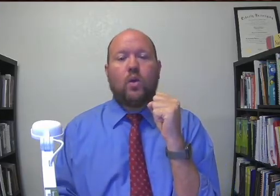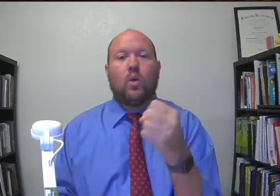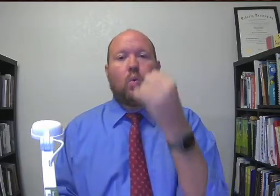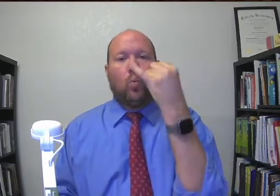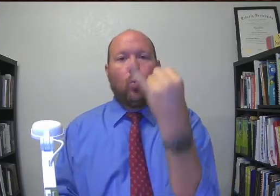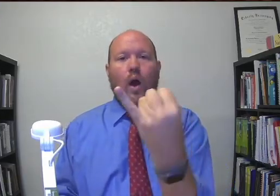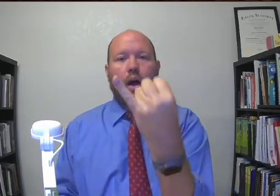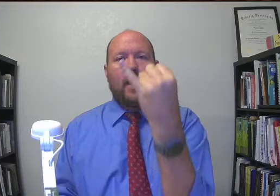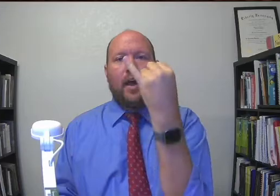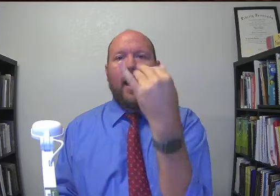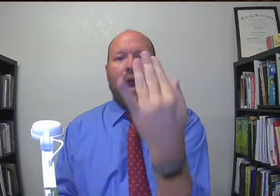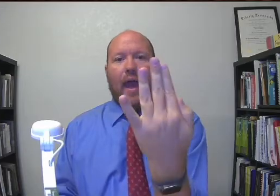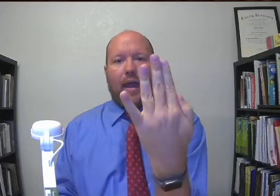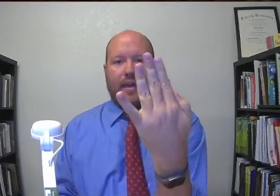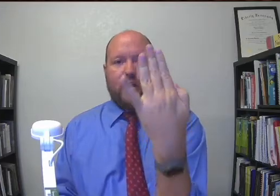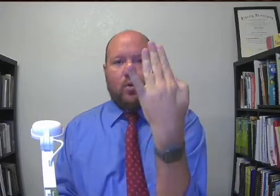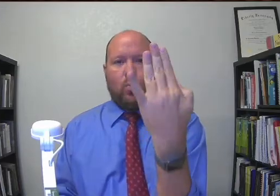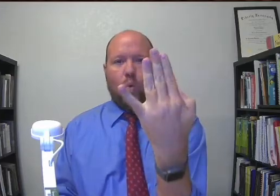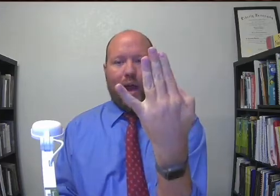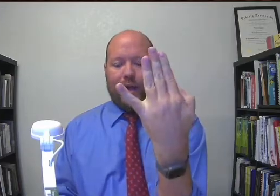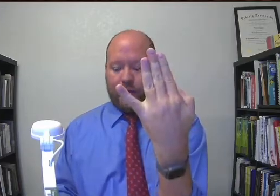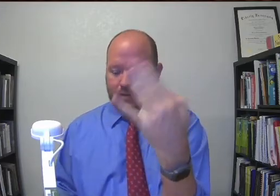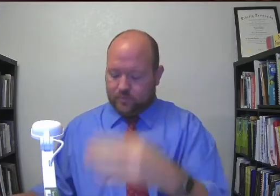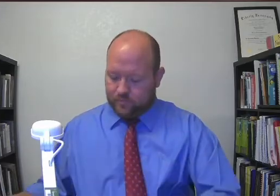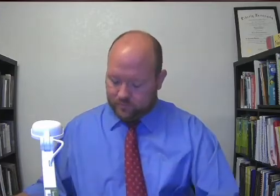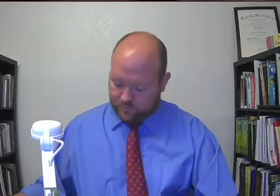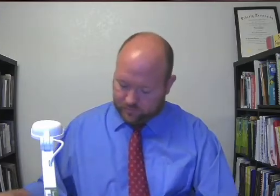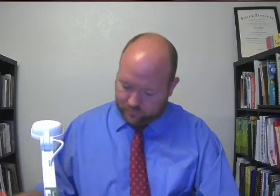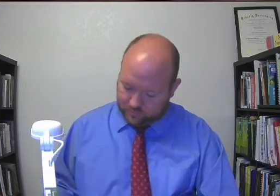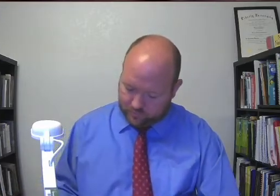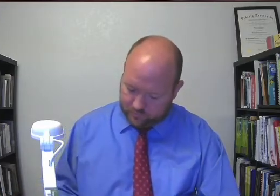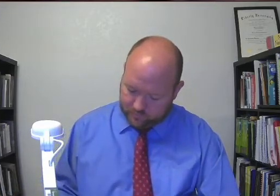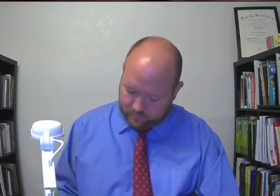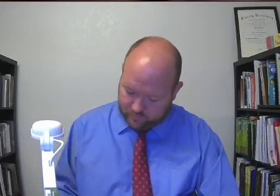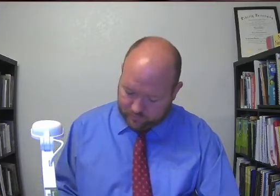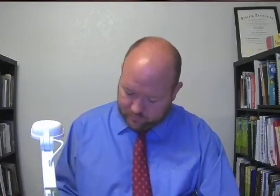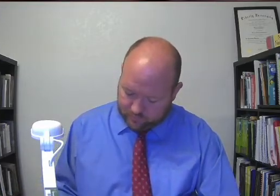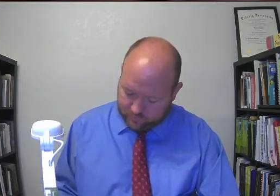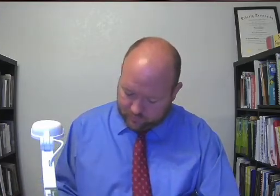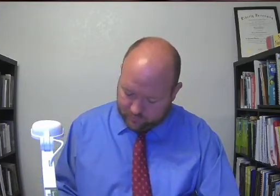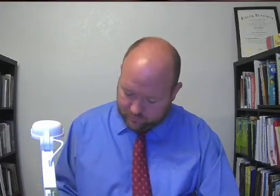weigh? W-A-E-R. Weigh.